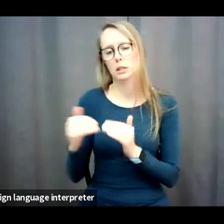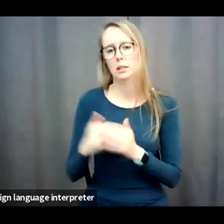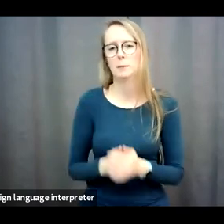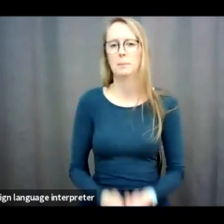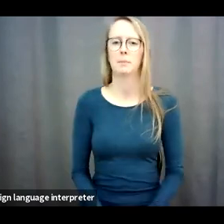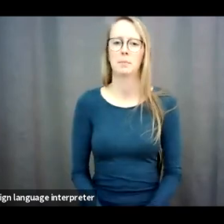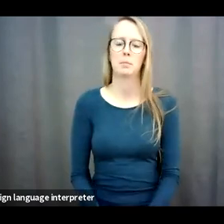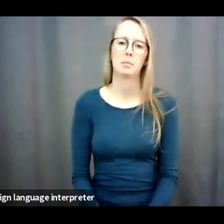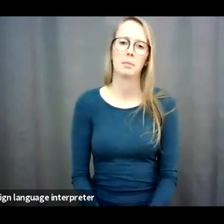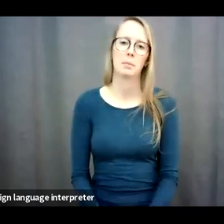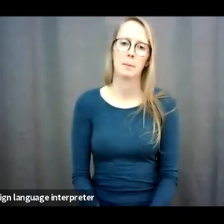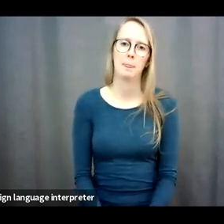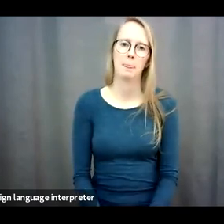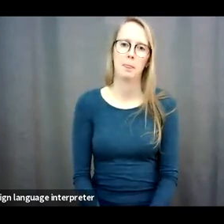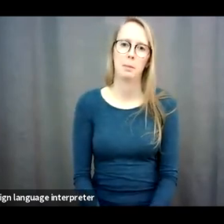And